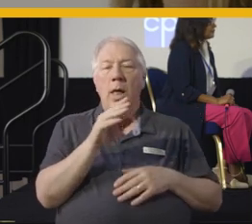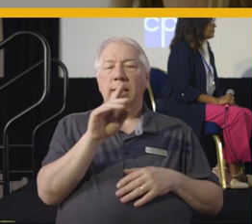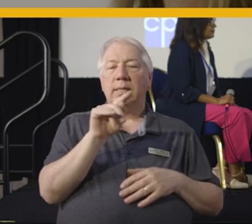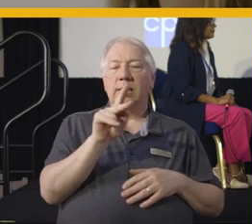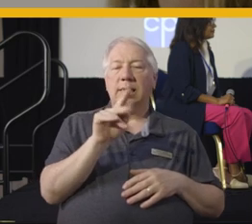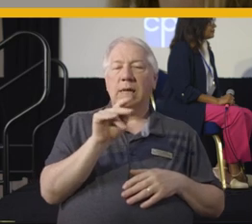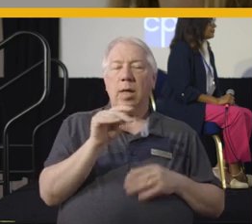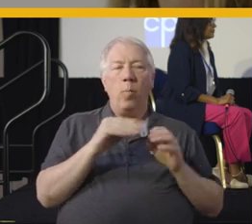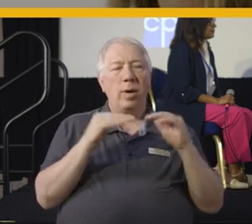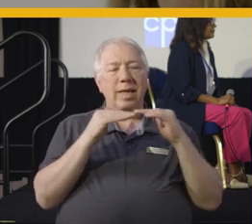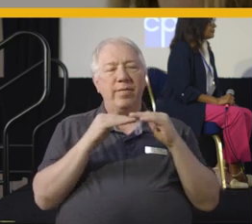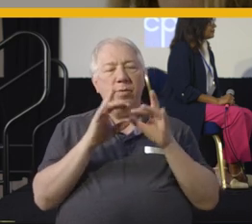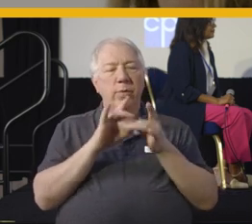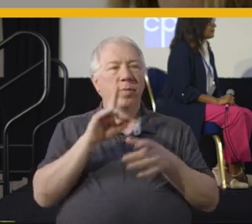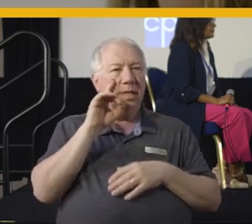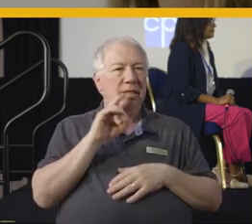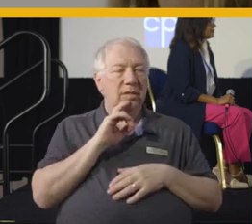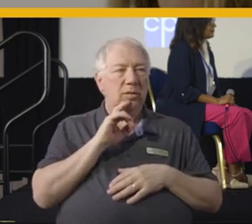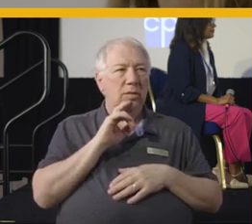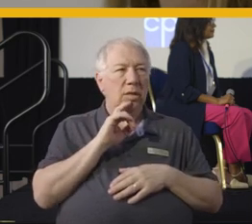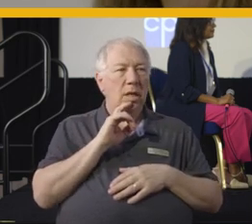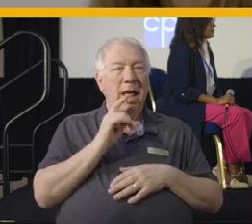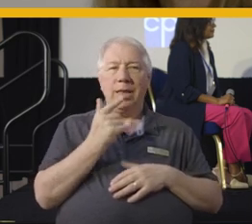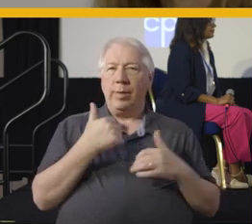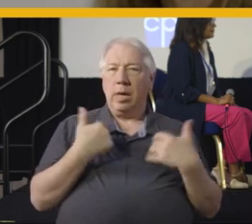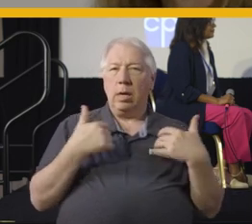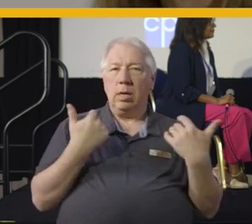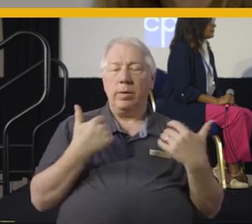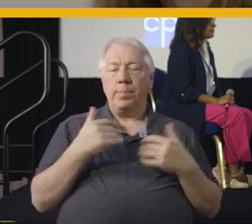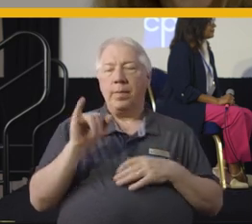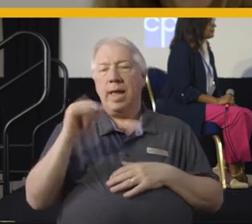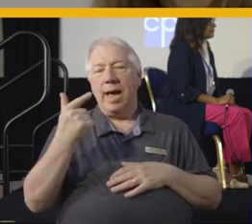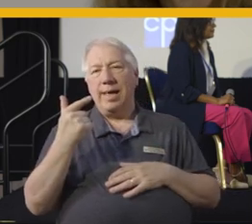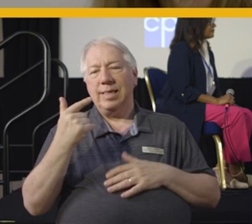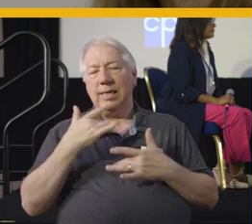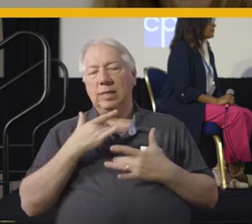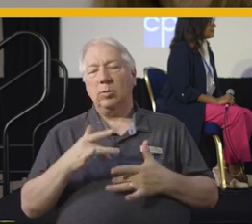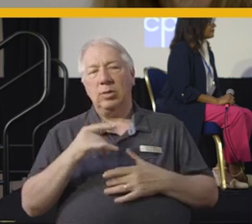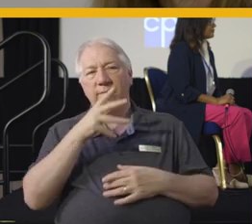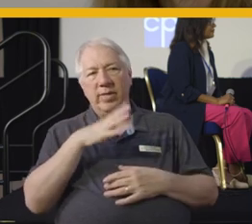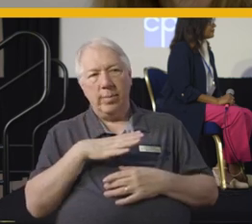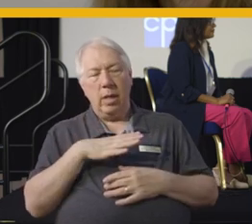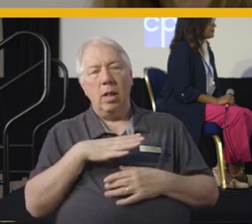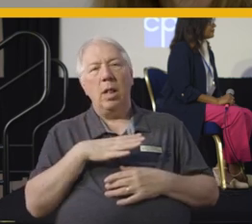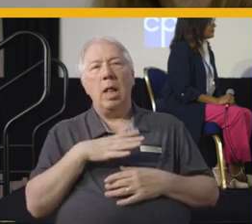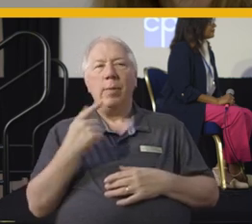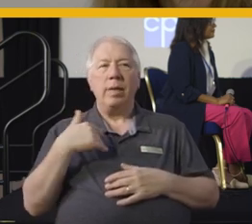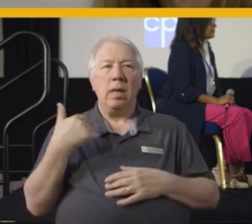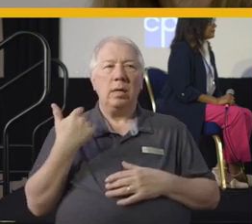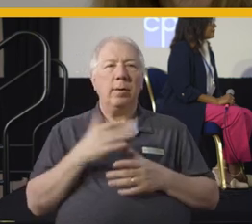more even in terms of the gender demographics, skews a little bit younger. Instagram skews female, also sort of a little bit